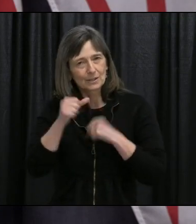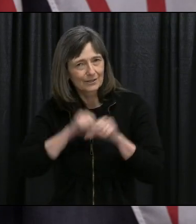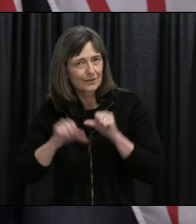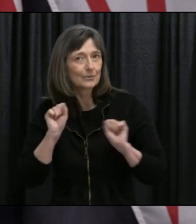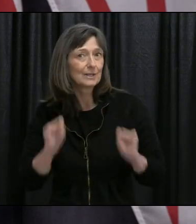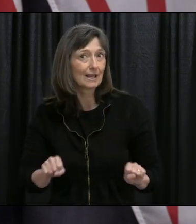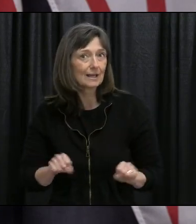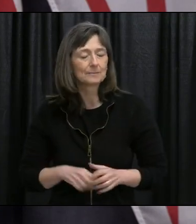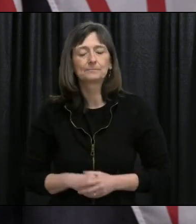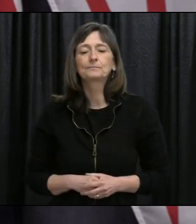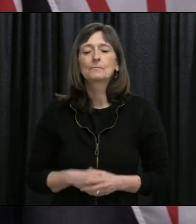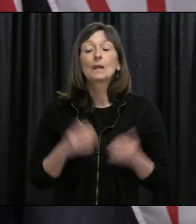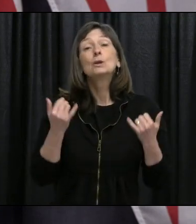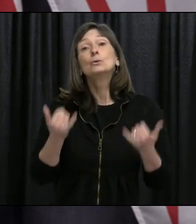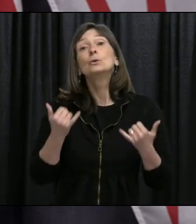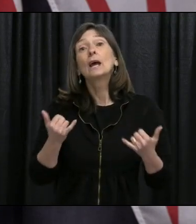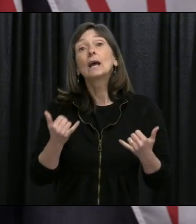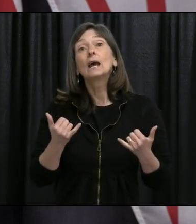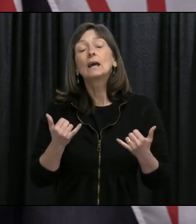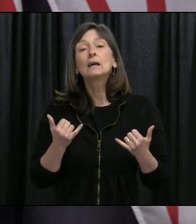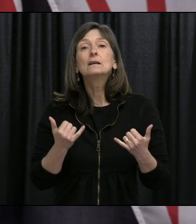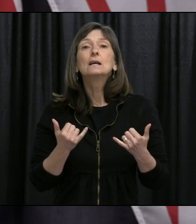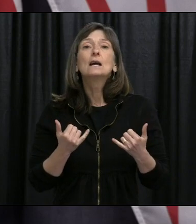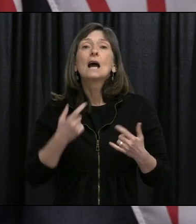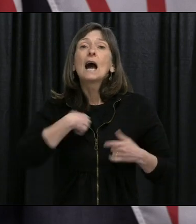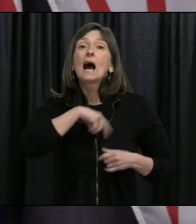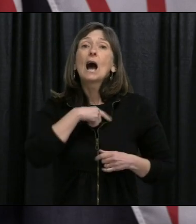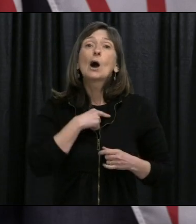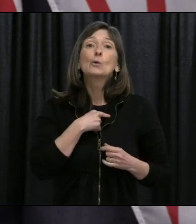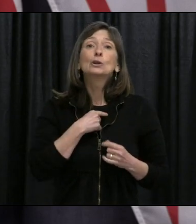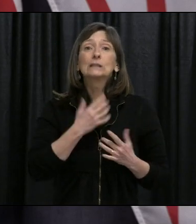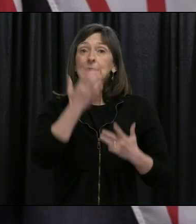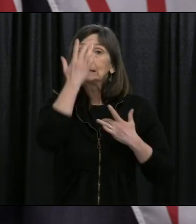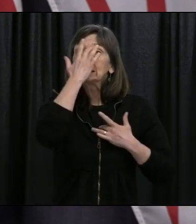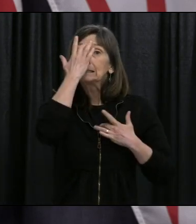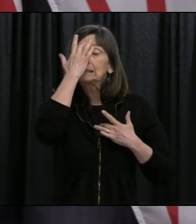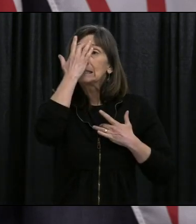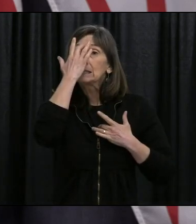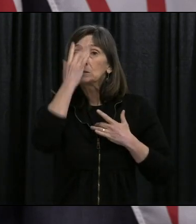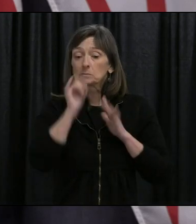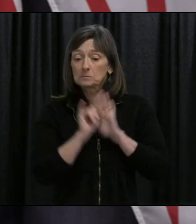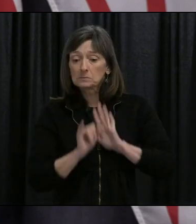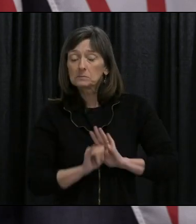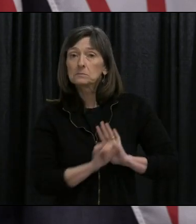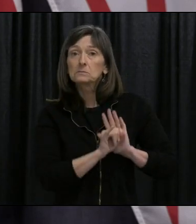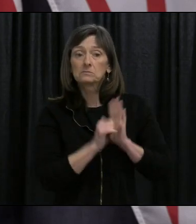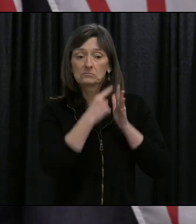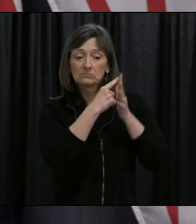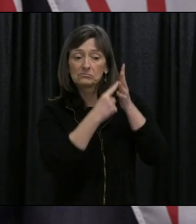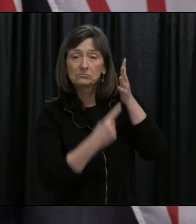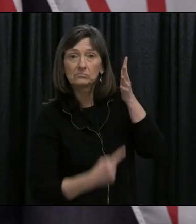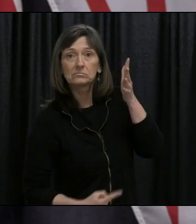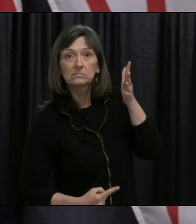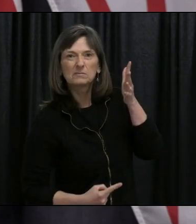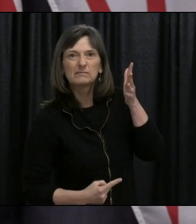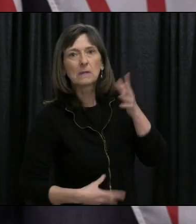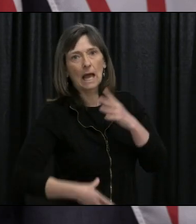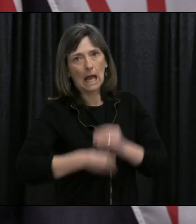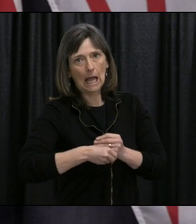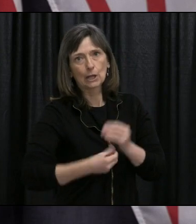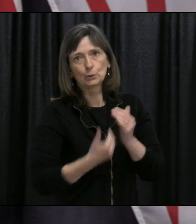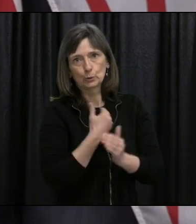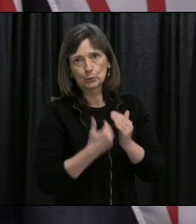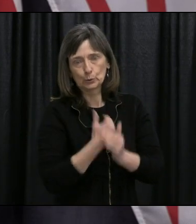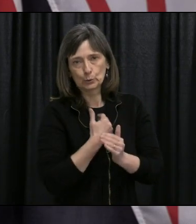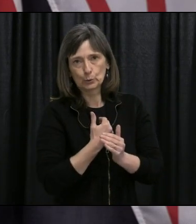Today, I'd like to announce that we have expanded our testing criteria. So people who have any 2 of the following new